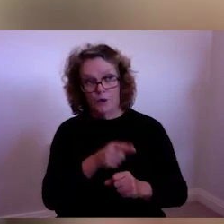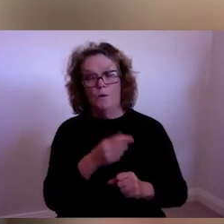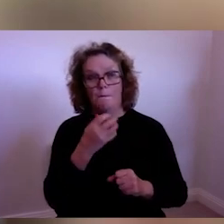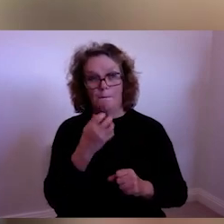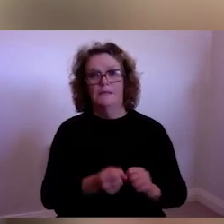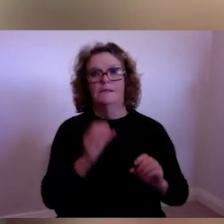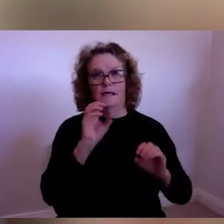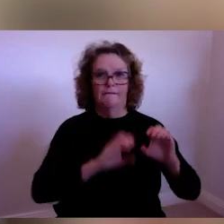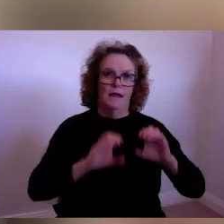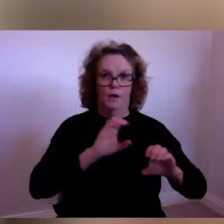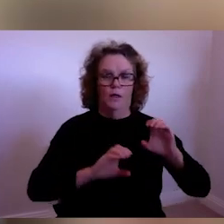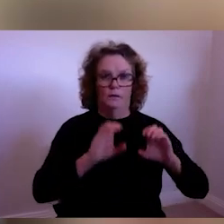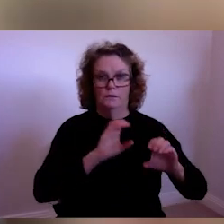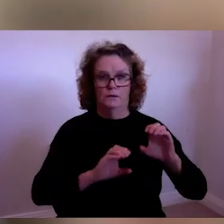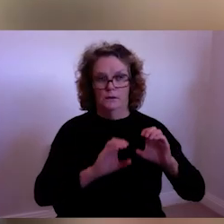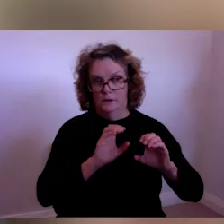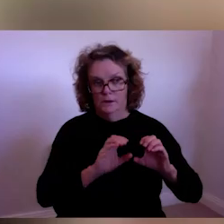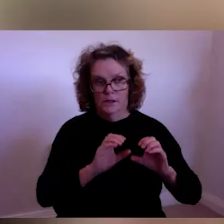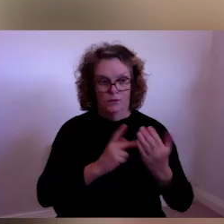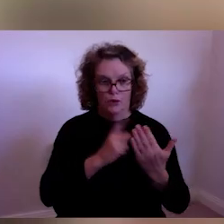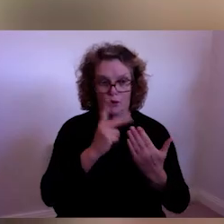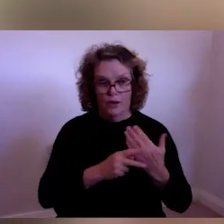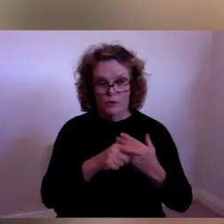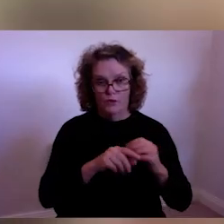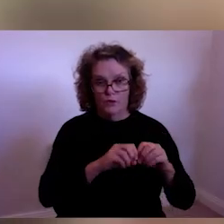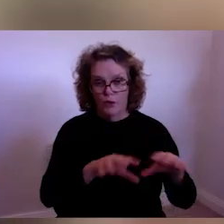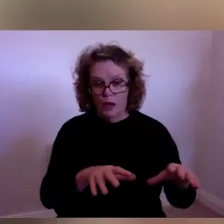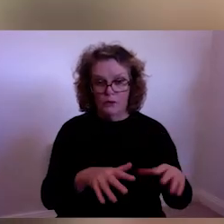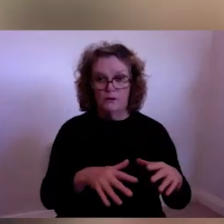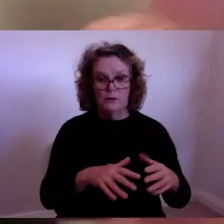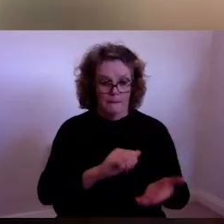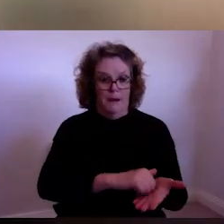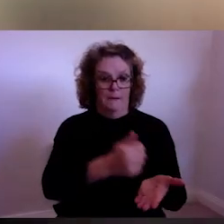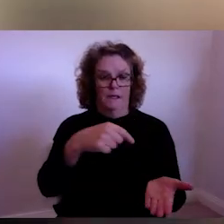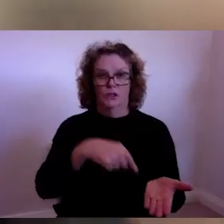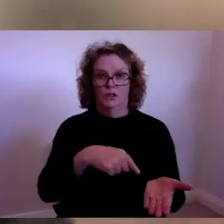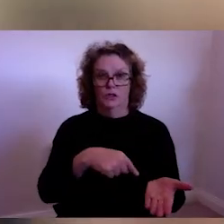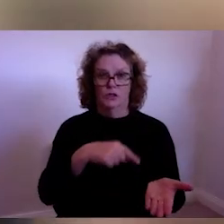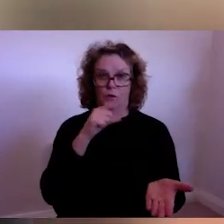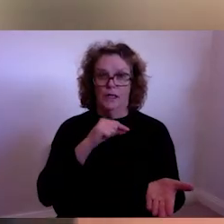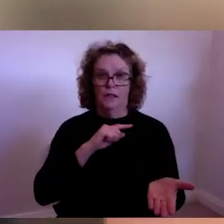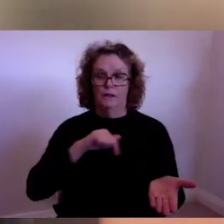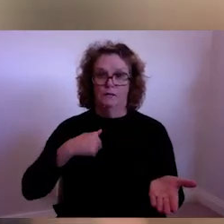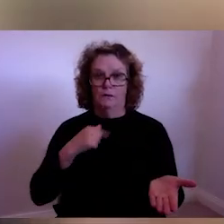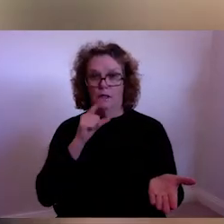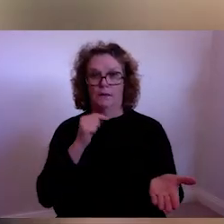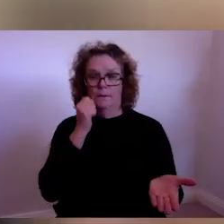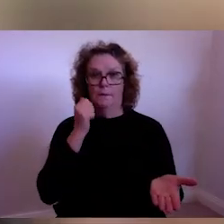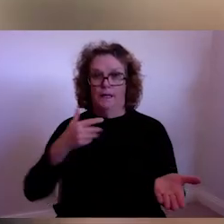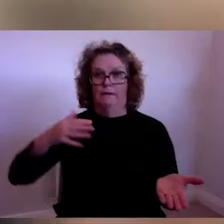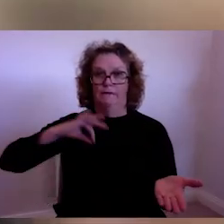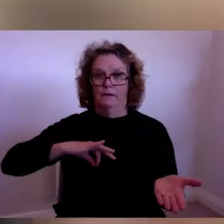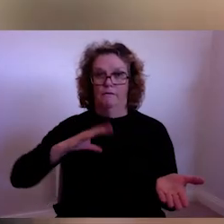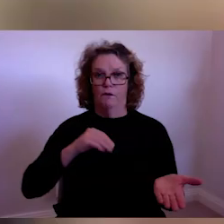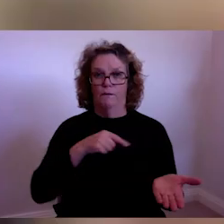those evaluations are published, so that we can all benefit from the evidence. And in this report